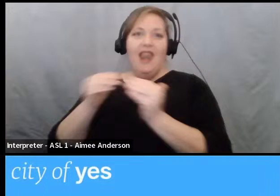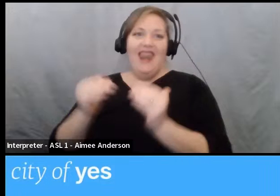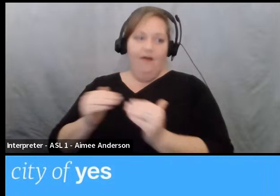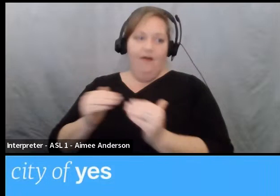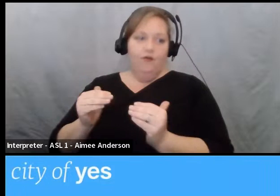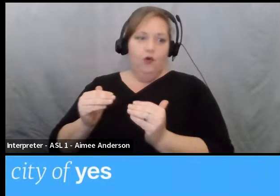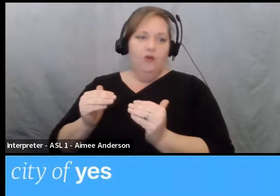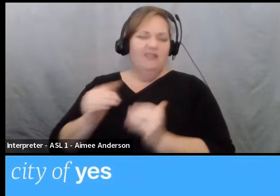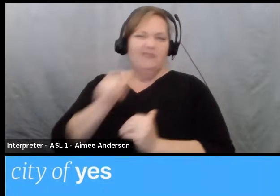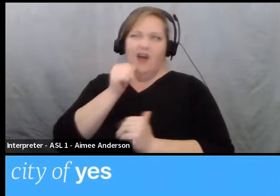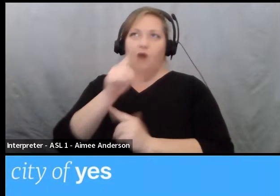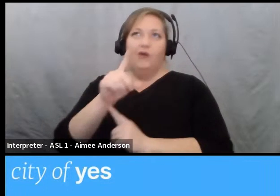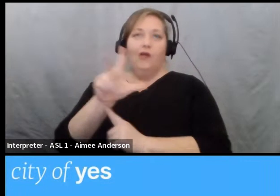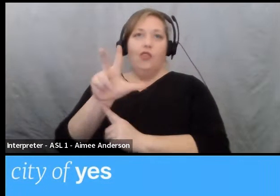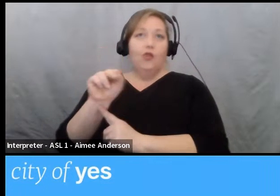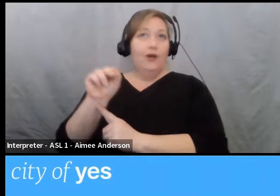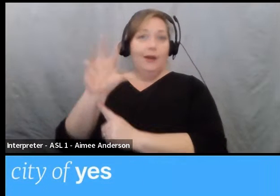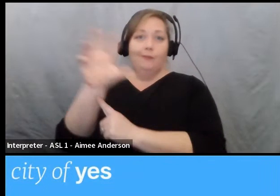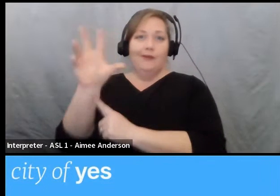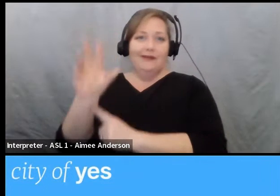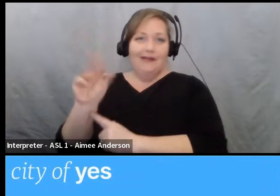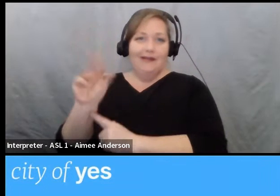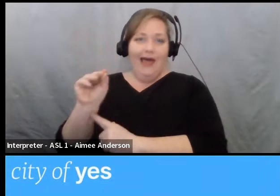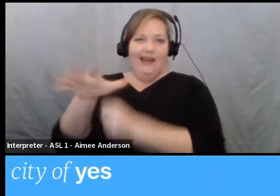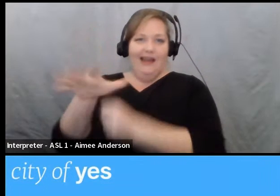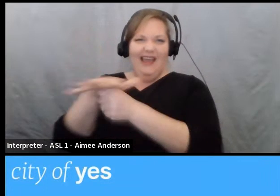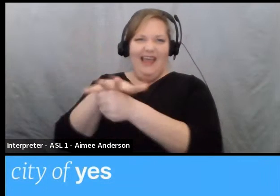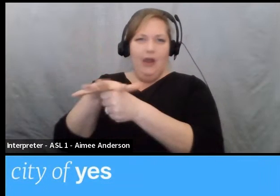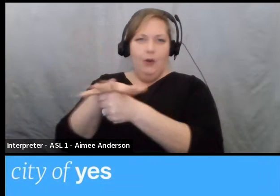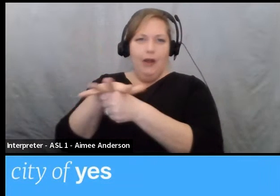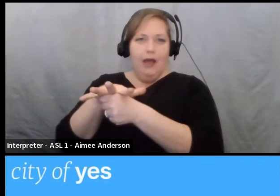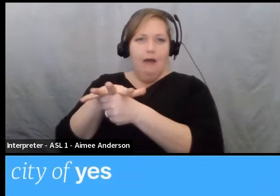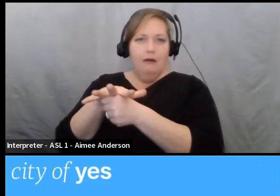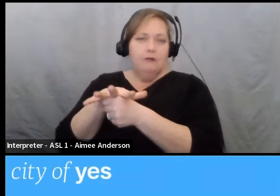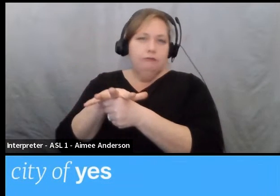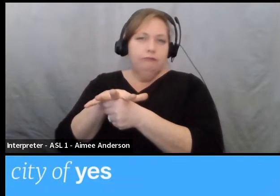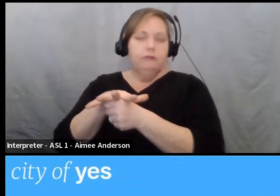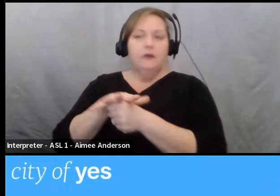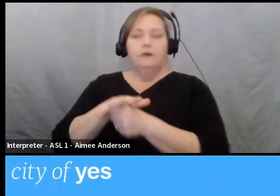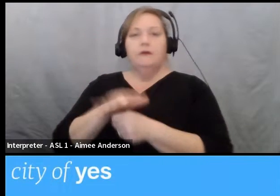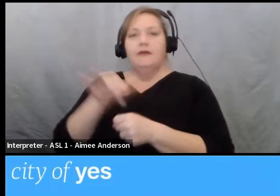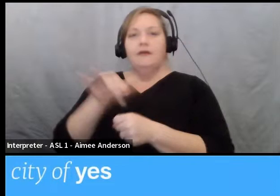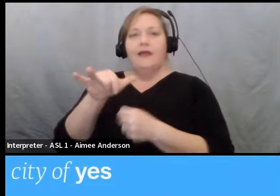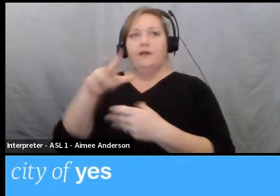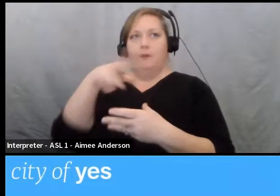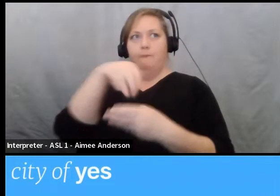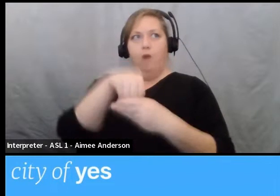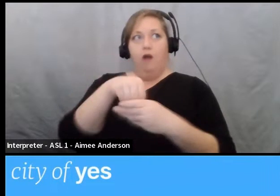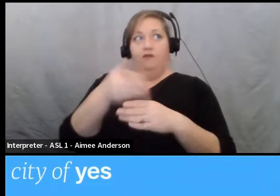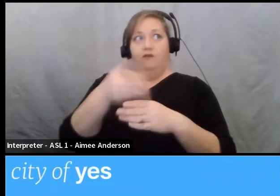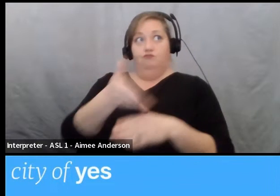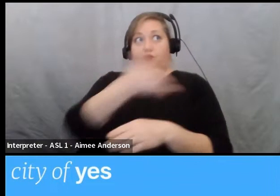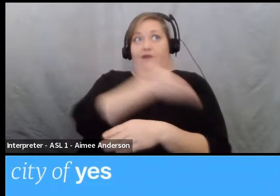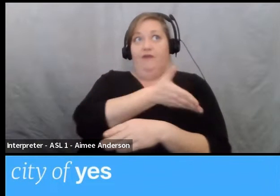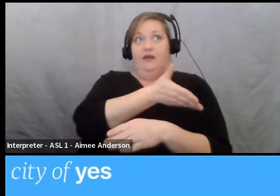that 130% area median income option that was part of previous iterations. So we're excited about